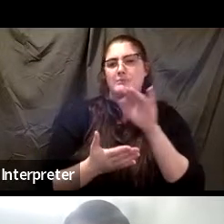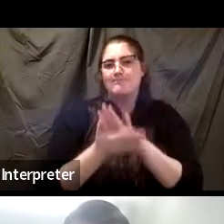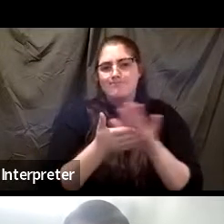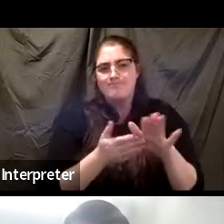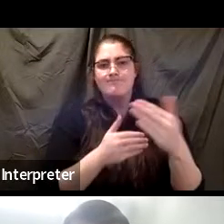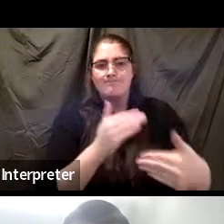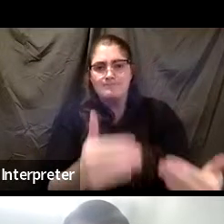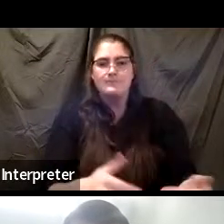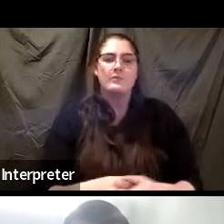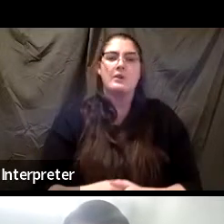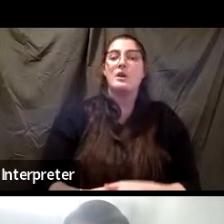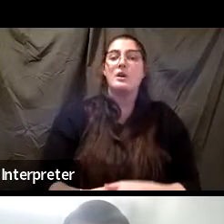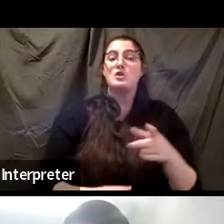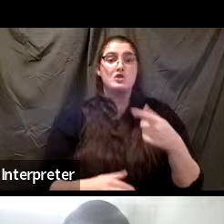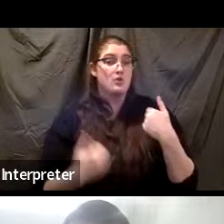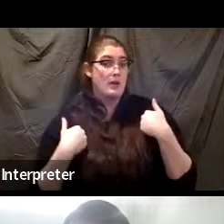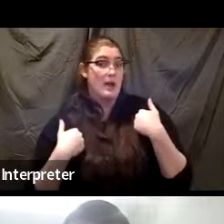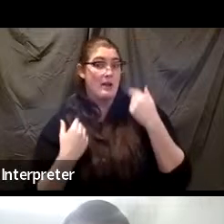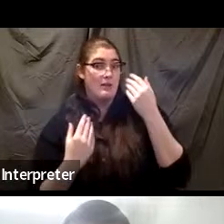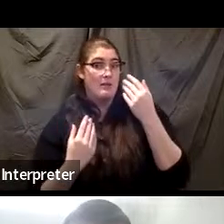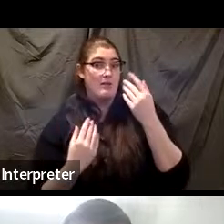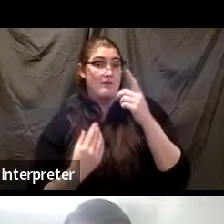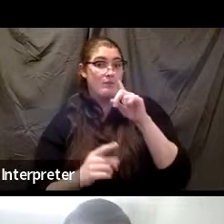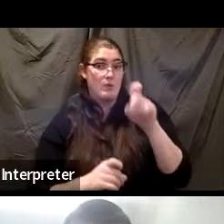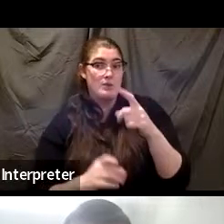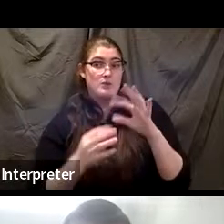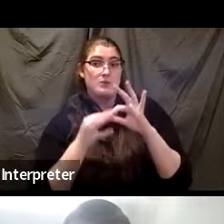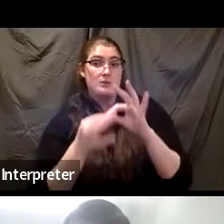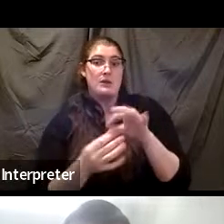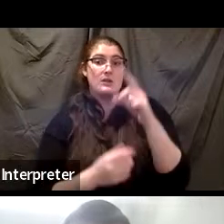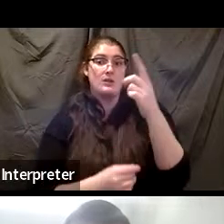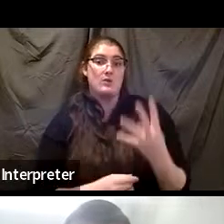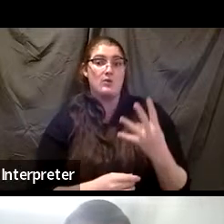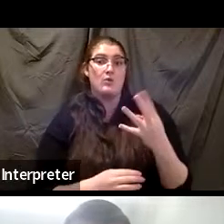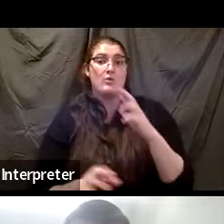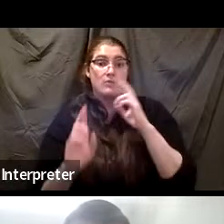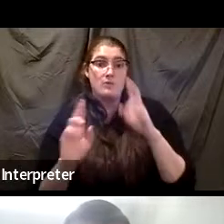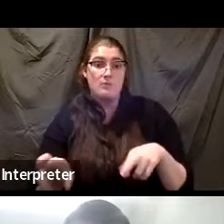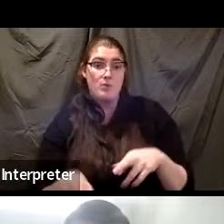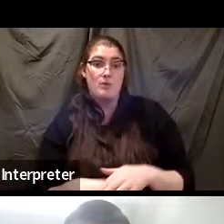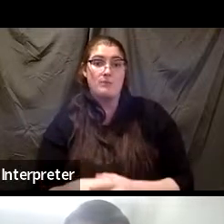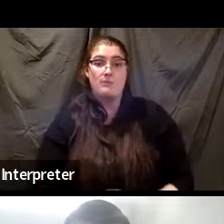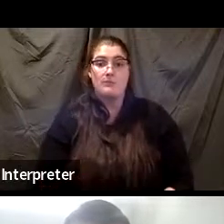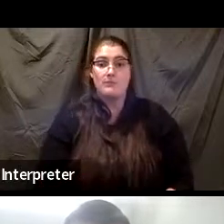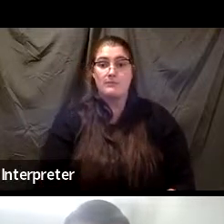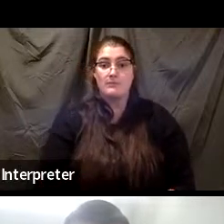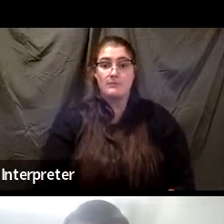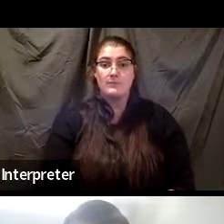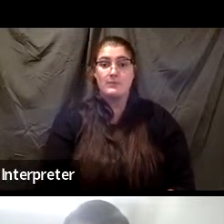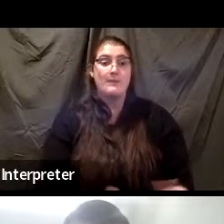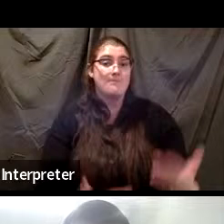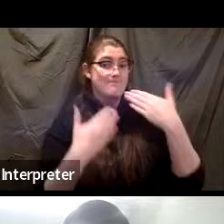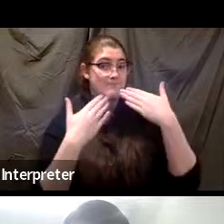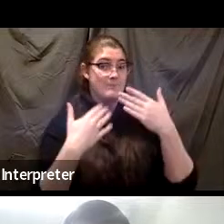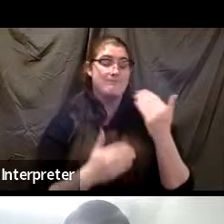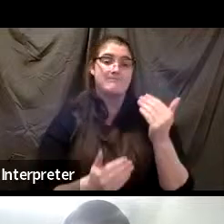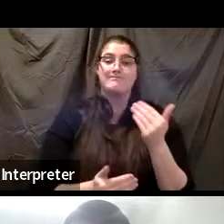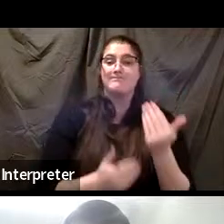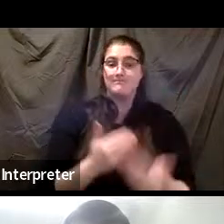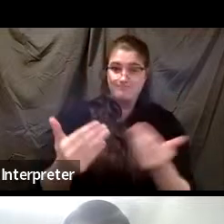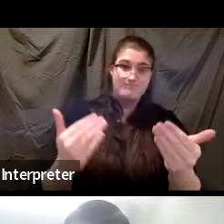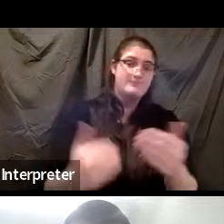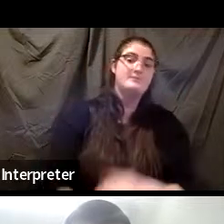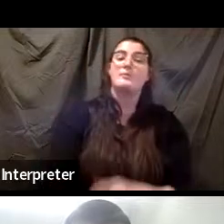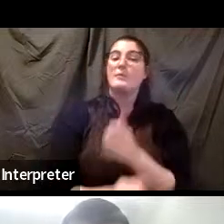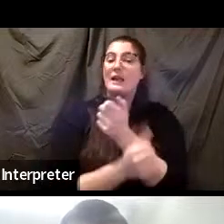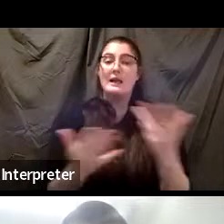the commissioner has provided information on? Move on, please, and learn some decorum. You don't. Okay, well, thank you, Commissioner. Anything